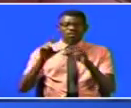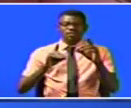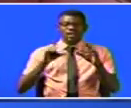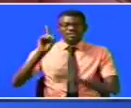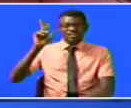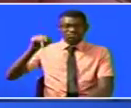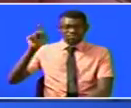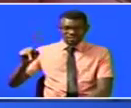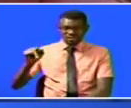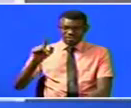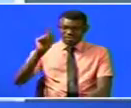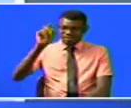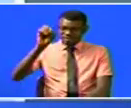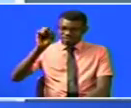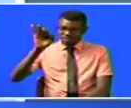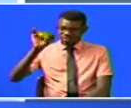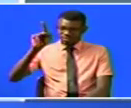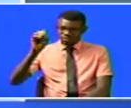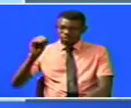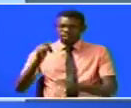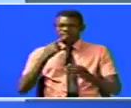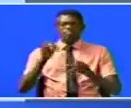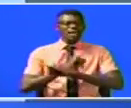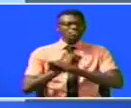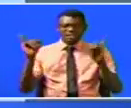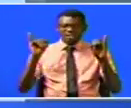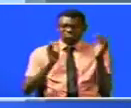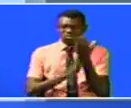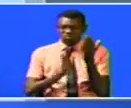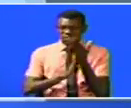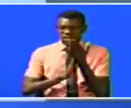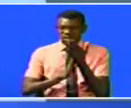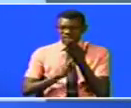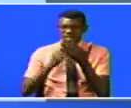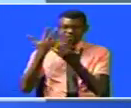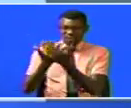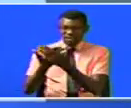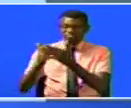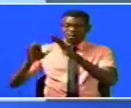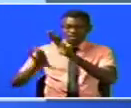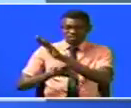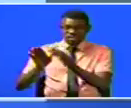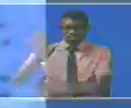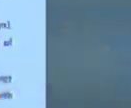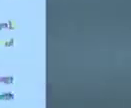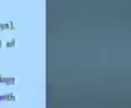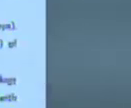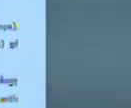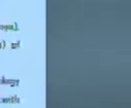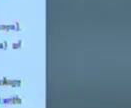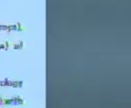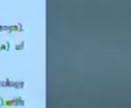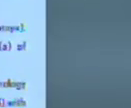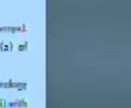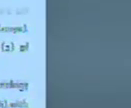public prosecutions Keriako Tobiko cleared him and recommended prosecution of Deputy Auditor General Stephen Kinuthia